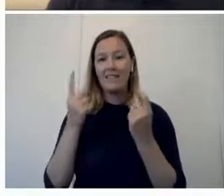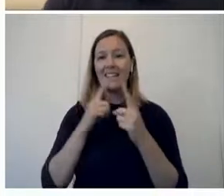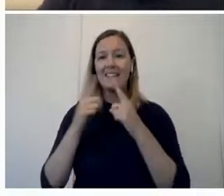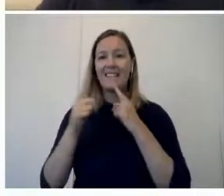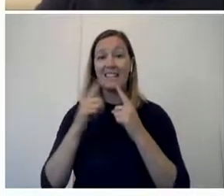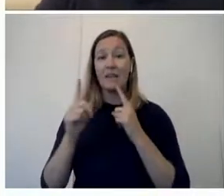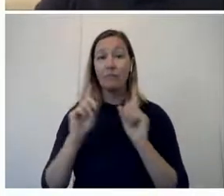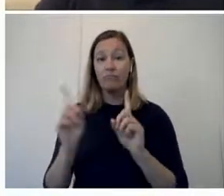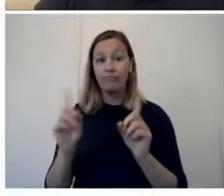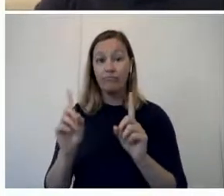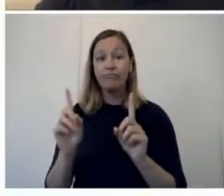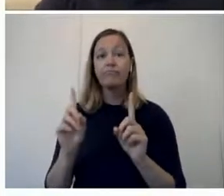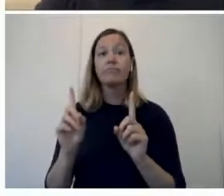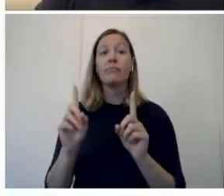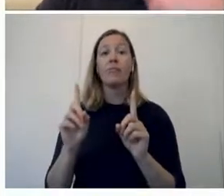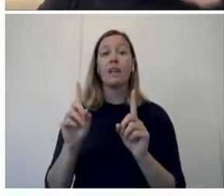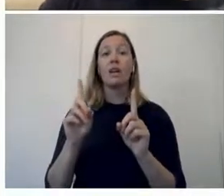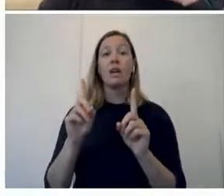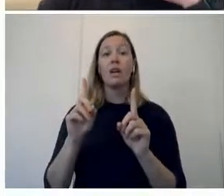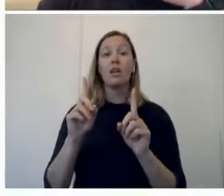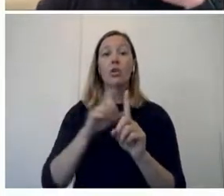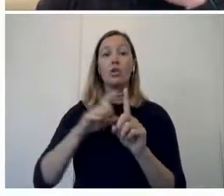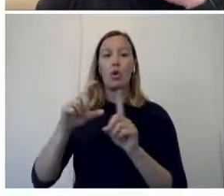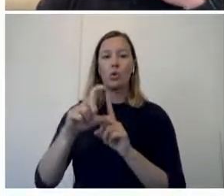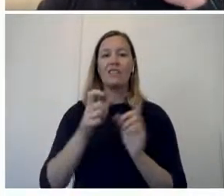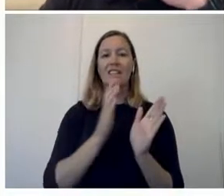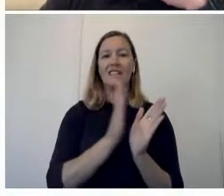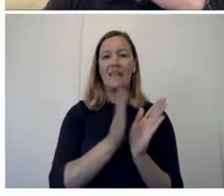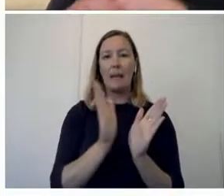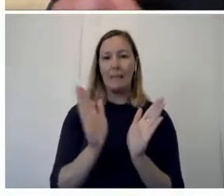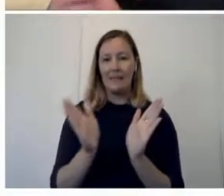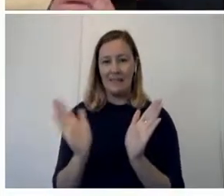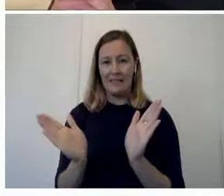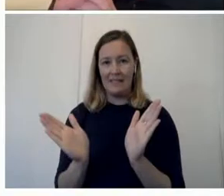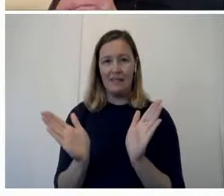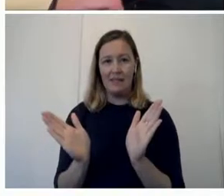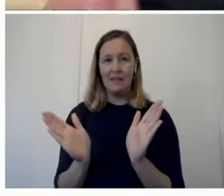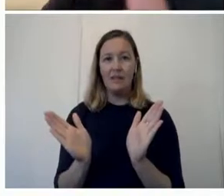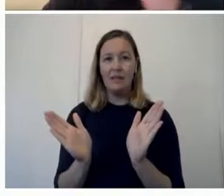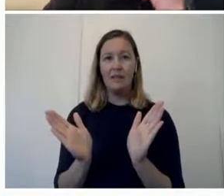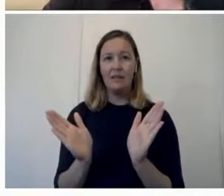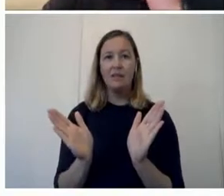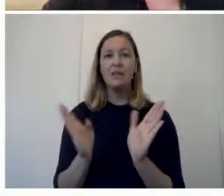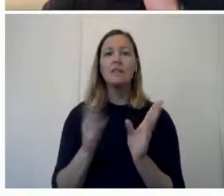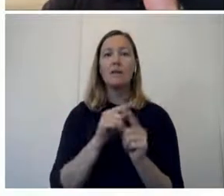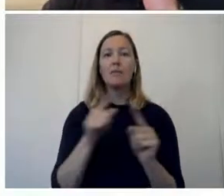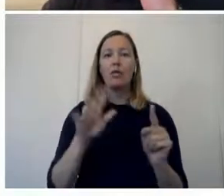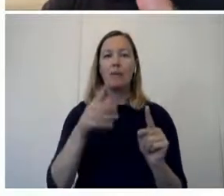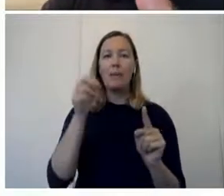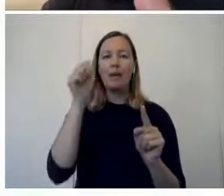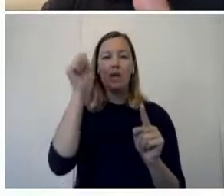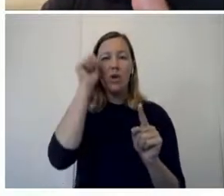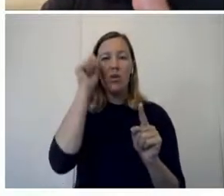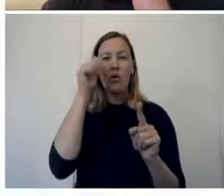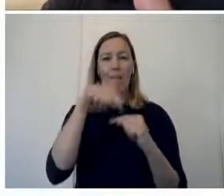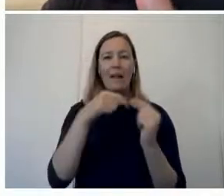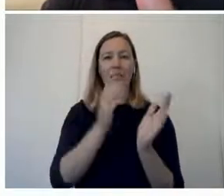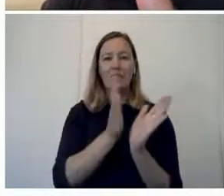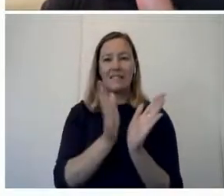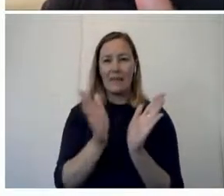this, which is culture segments. So culture segments, some of you may be aware of it